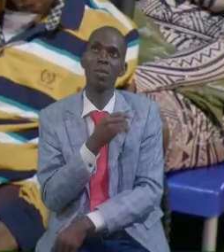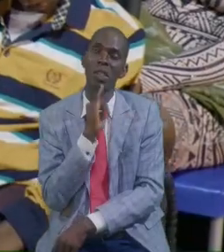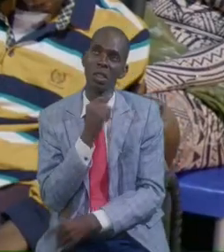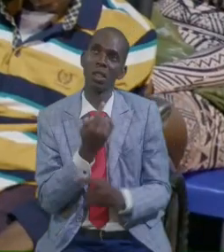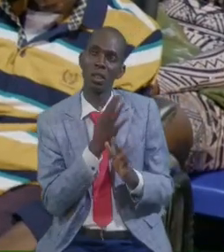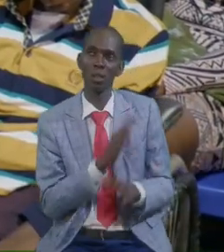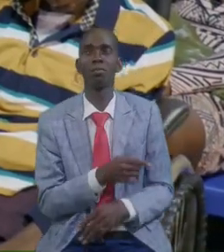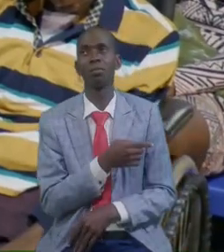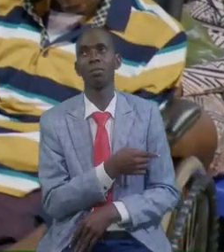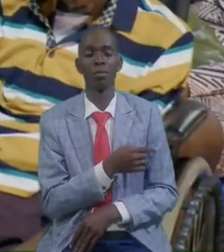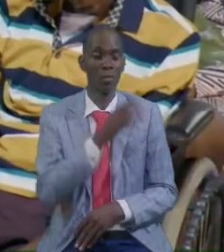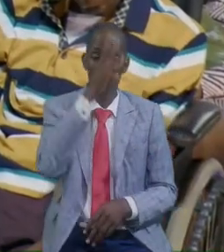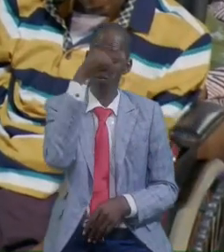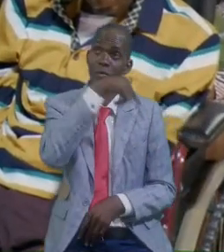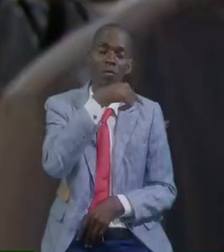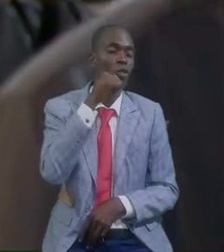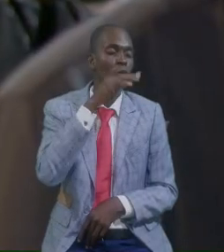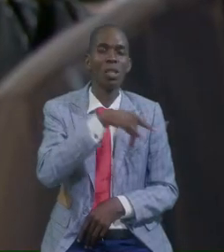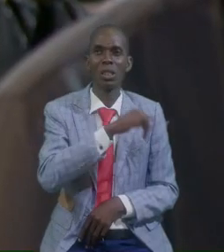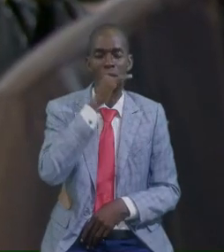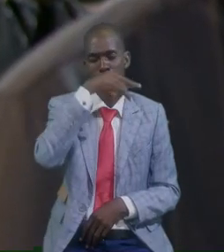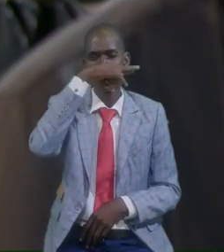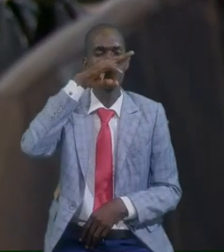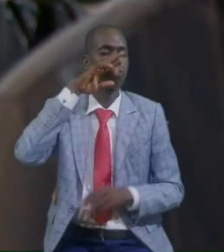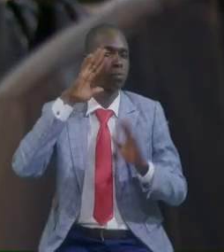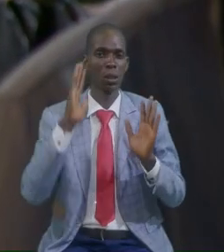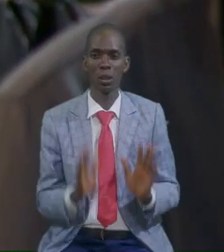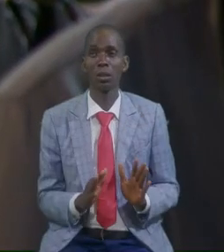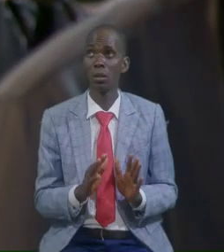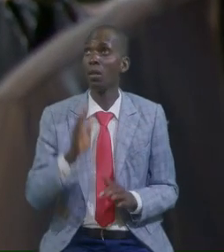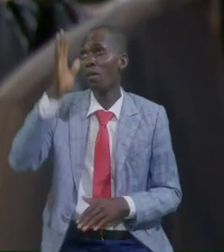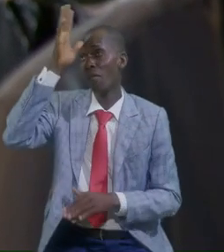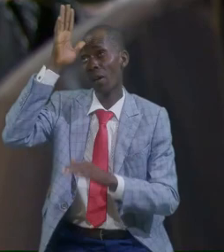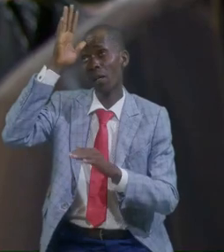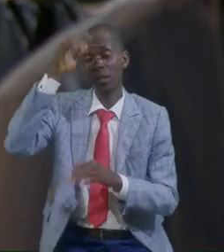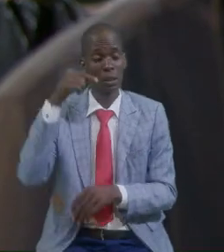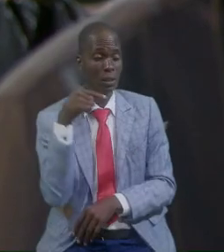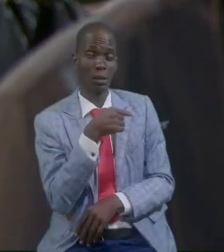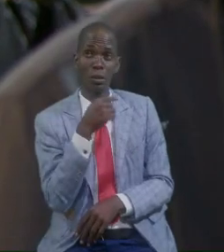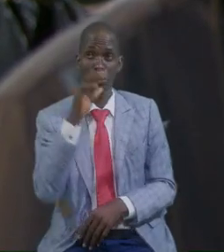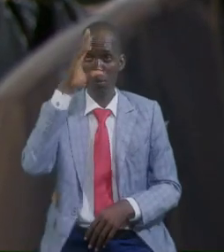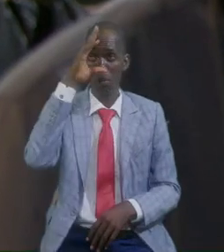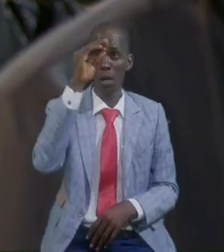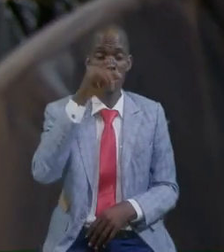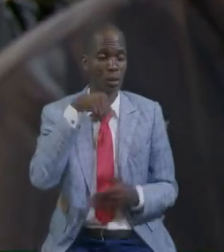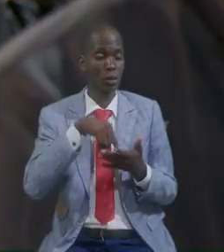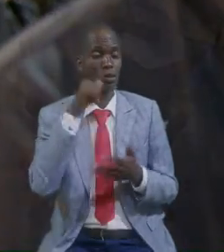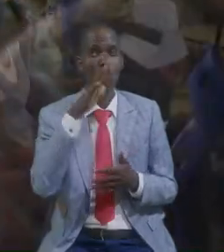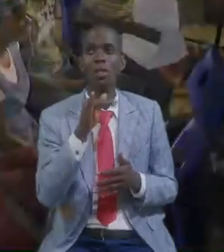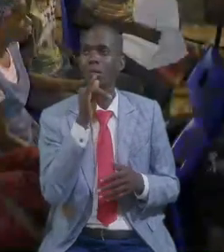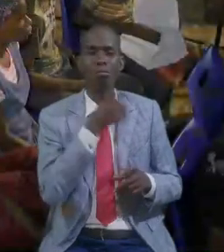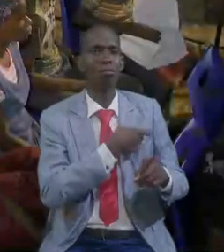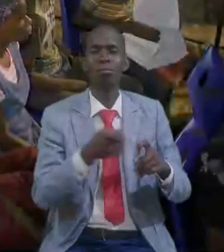man, this woman, a criminal. Father, this man, this woman, an injurious fellow.